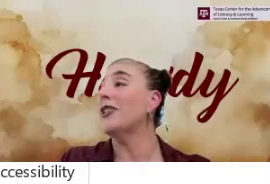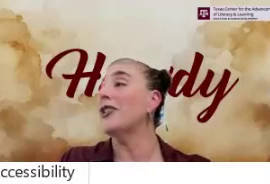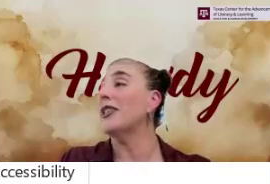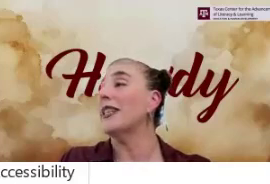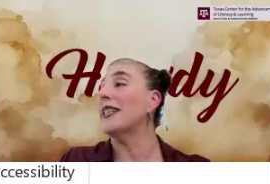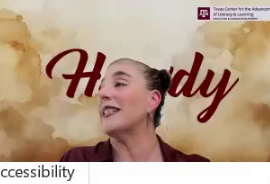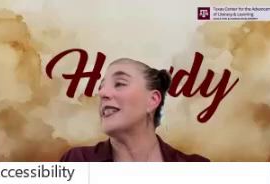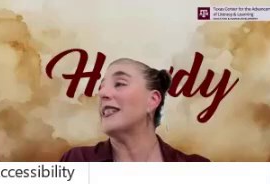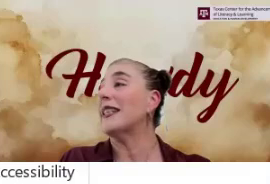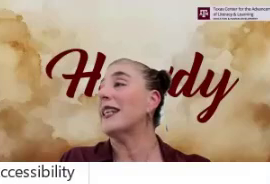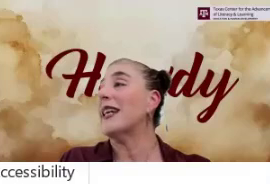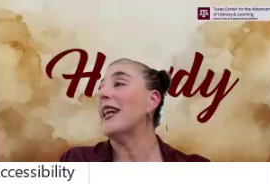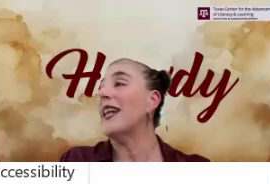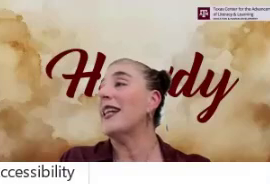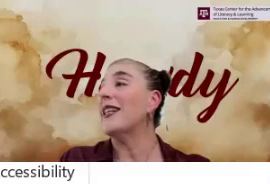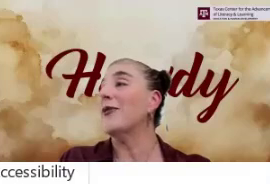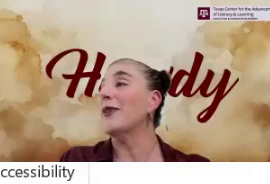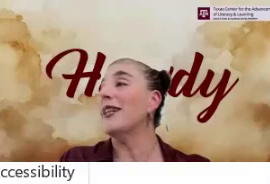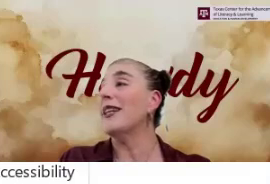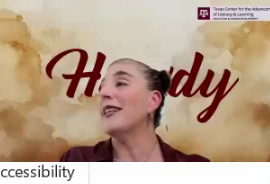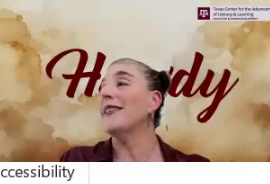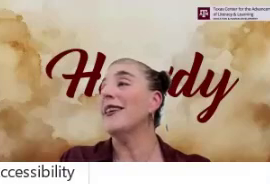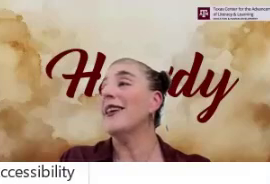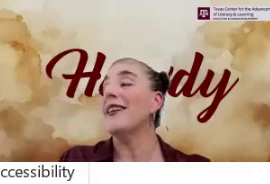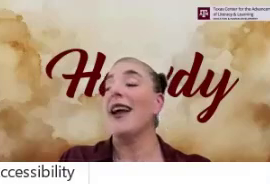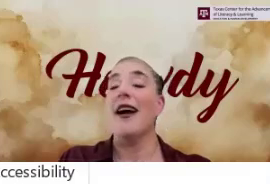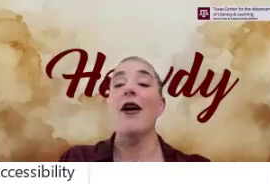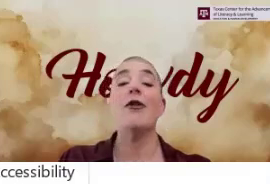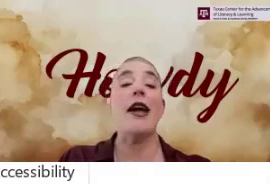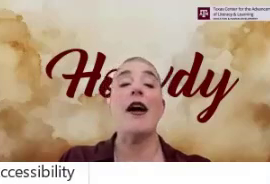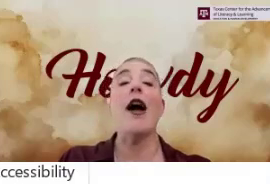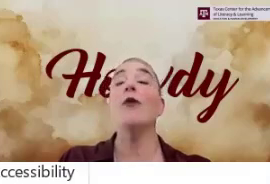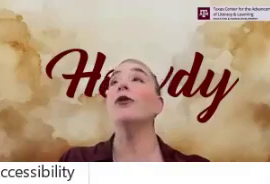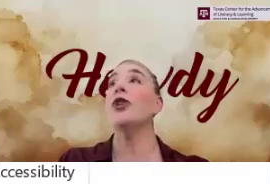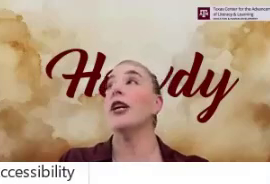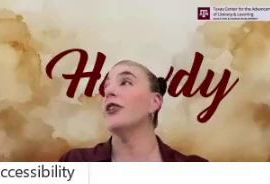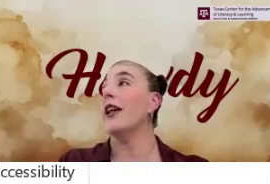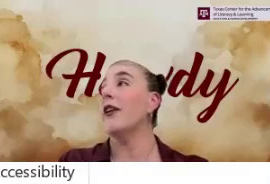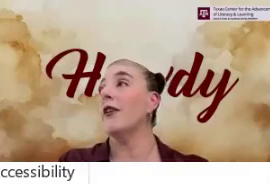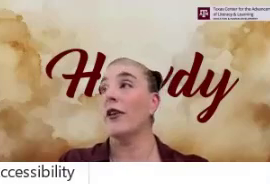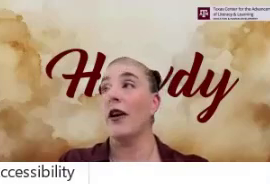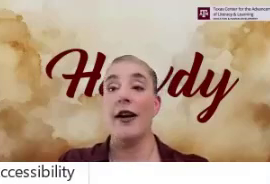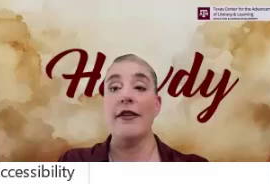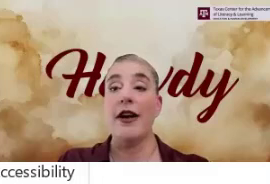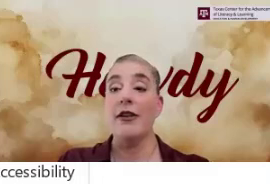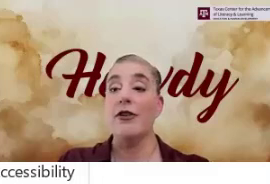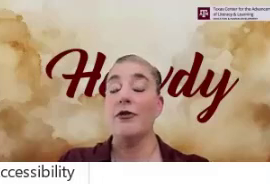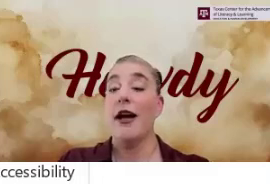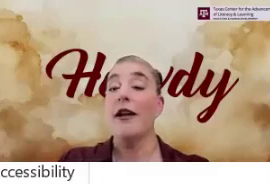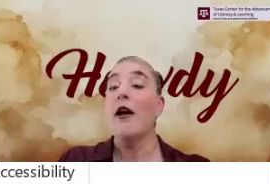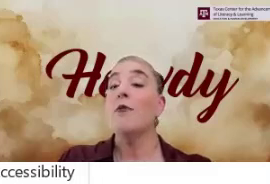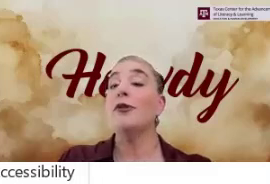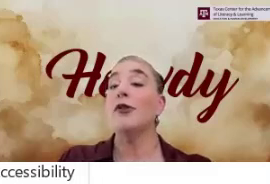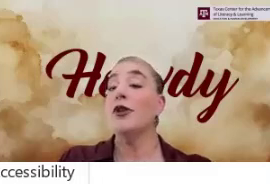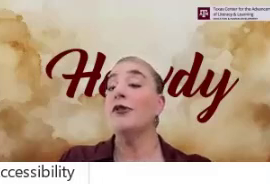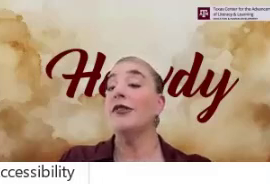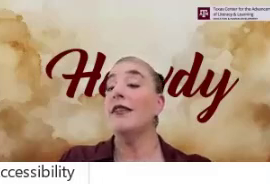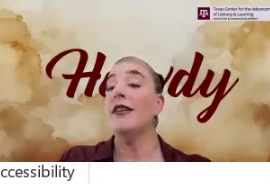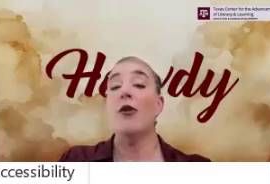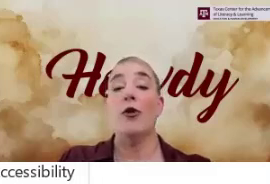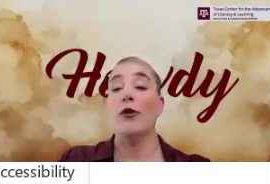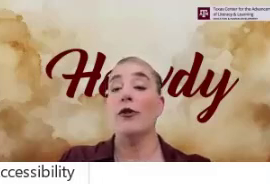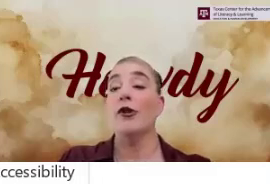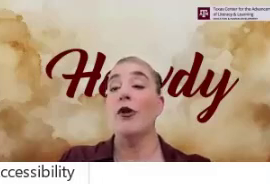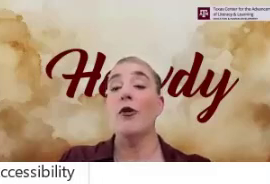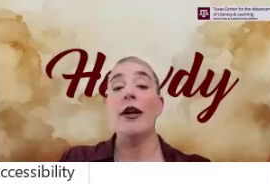they changed it. They're reading. Yeah, okay. I will change that on our guide. I've got to do that. So you